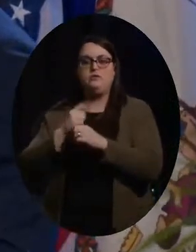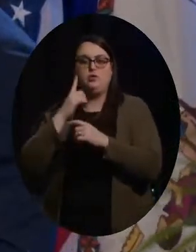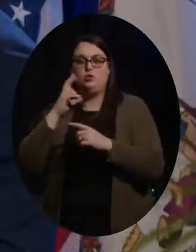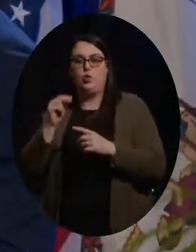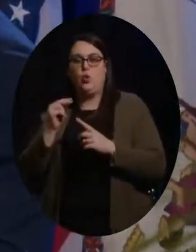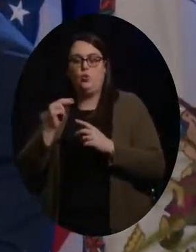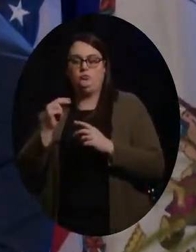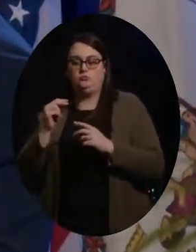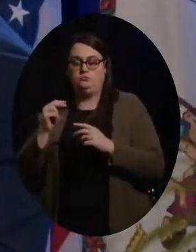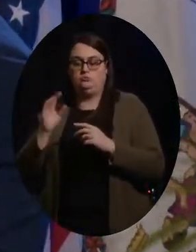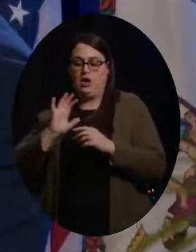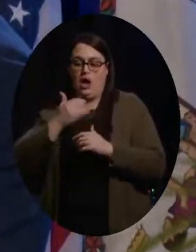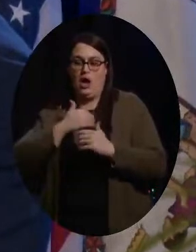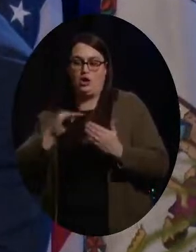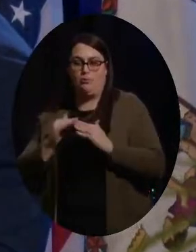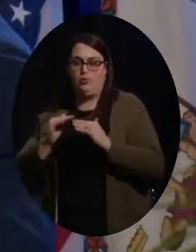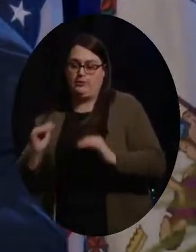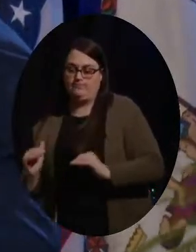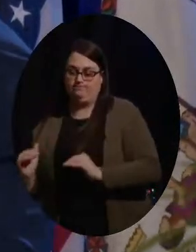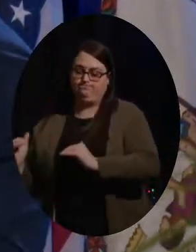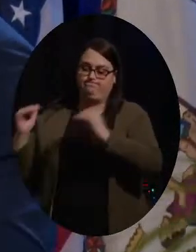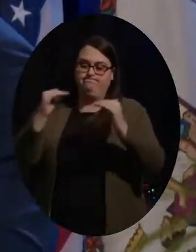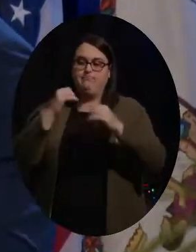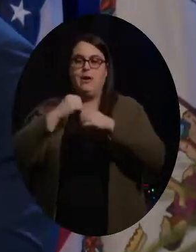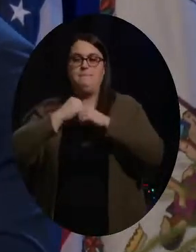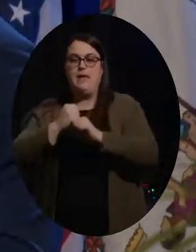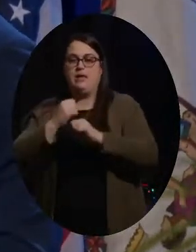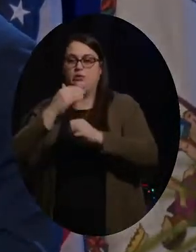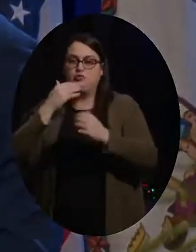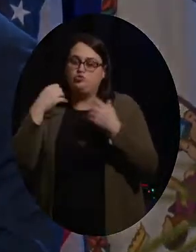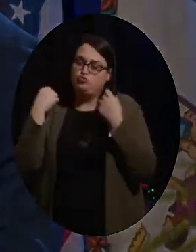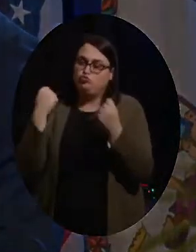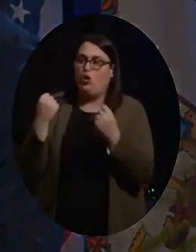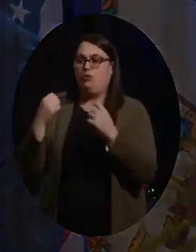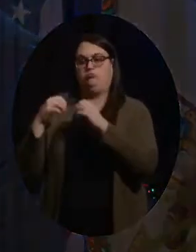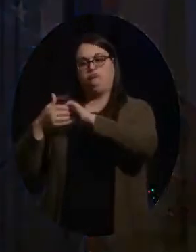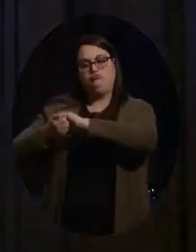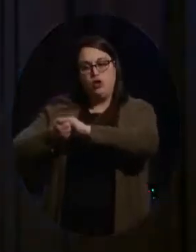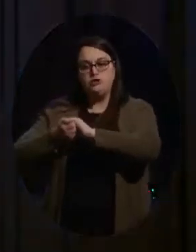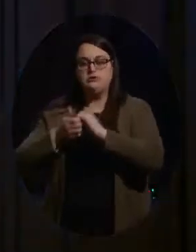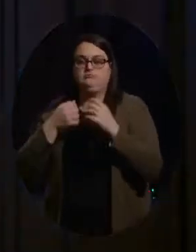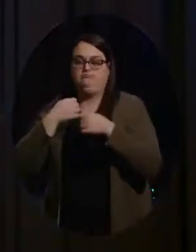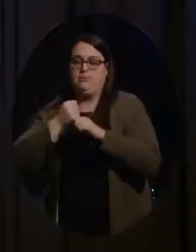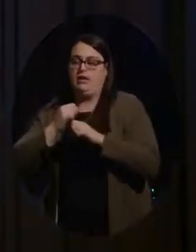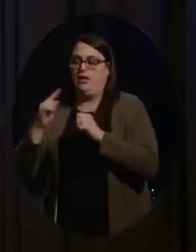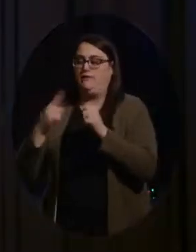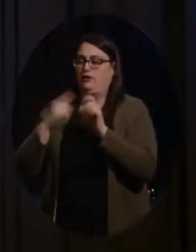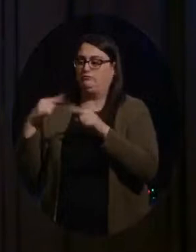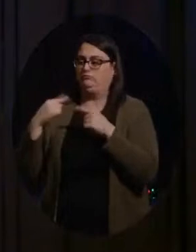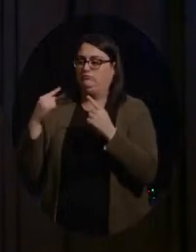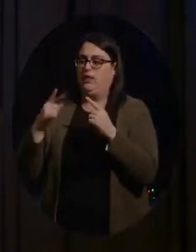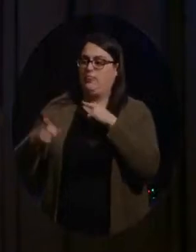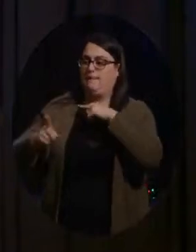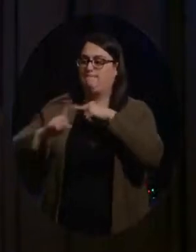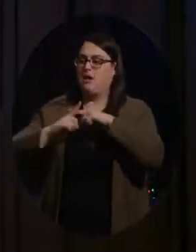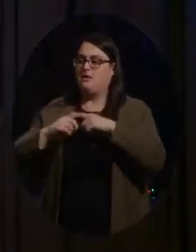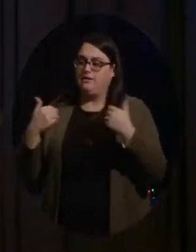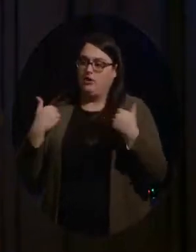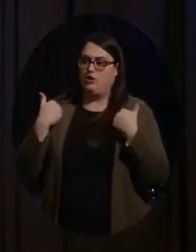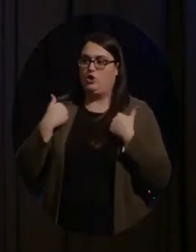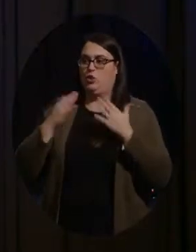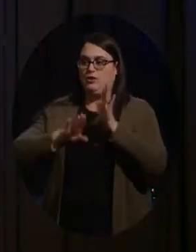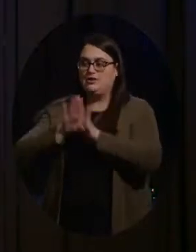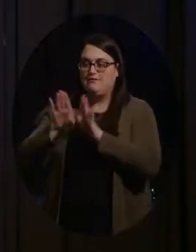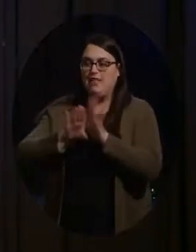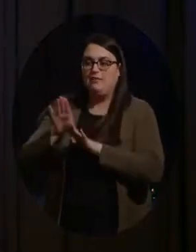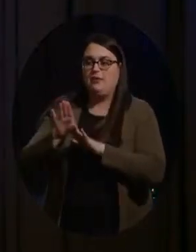up our communities and building stronger partnerships. It's creating the first ever positive youth development fund with Next